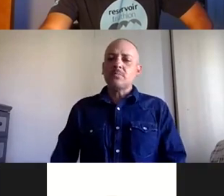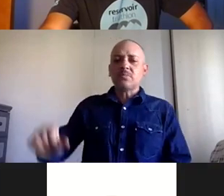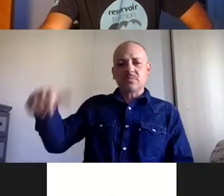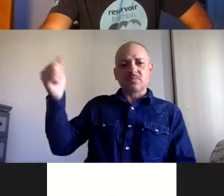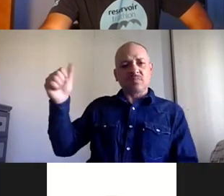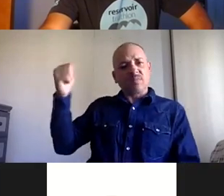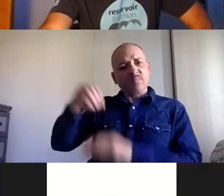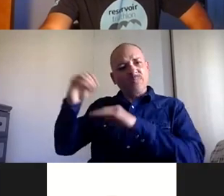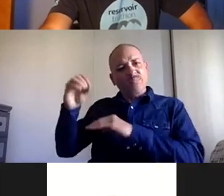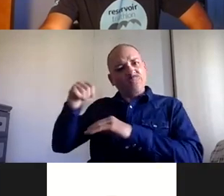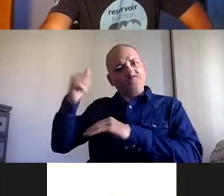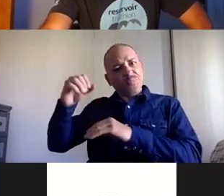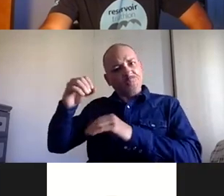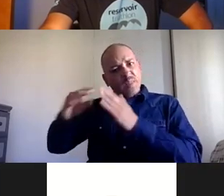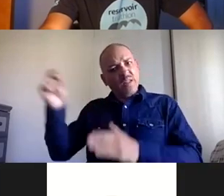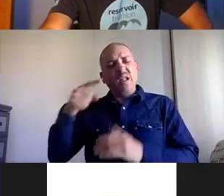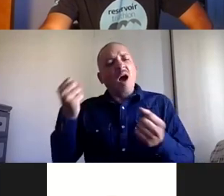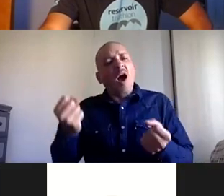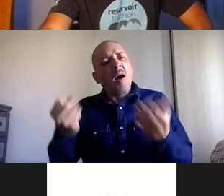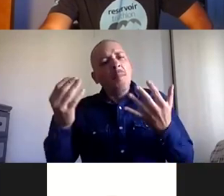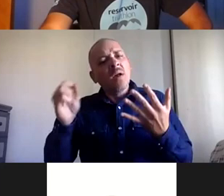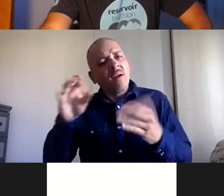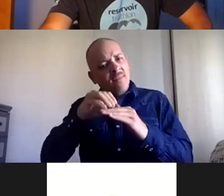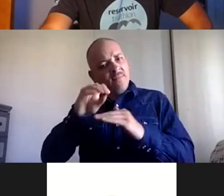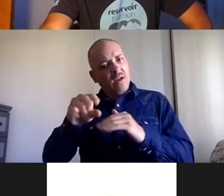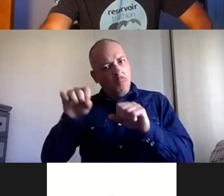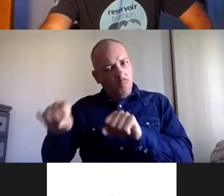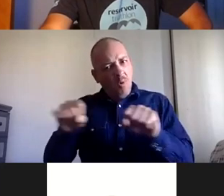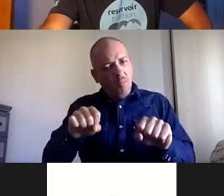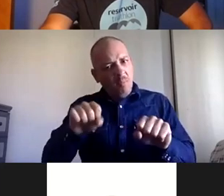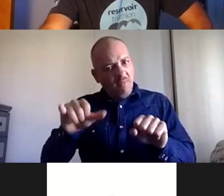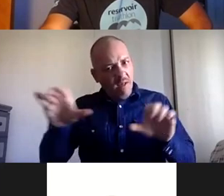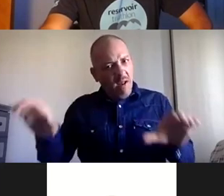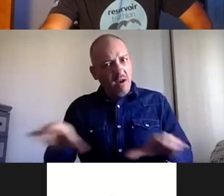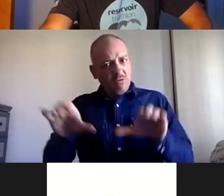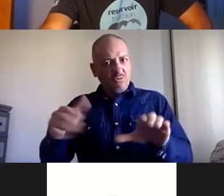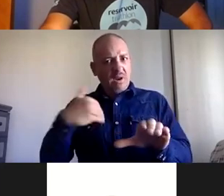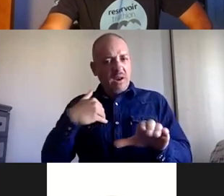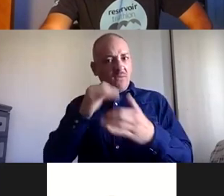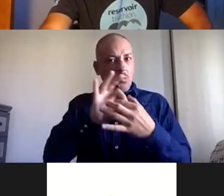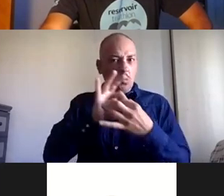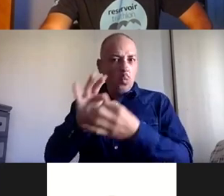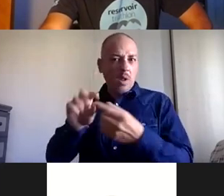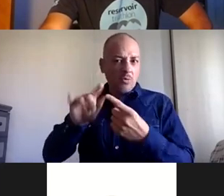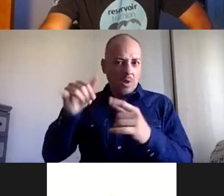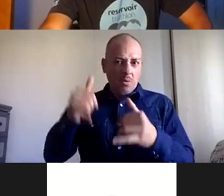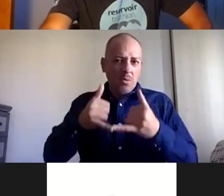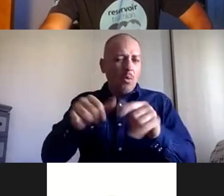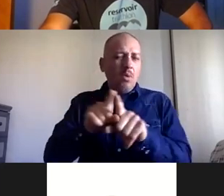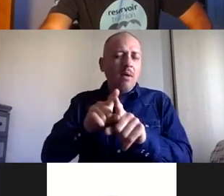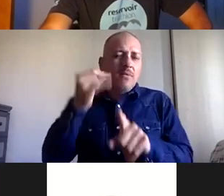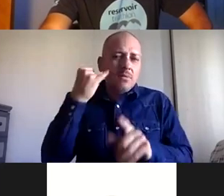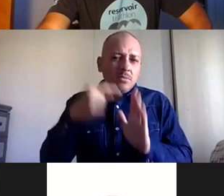an effect does the probability of an action have relative to its reward? Like, for